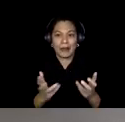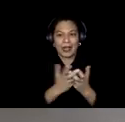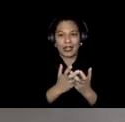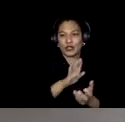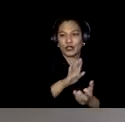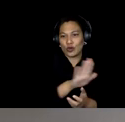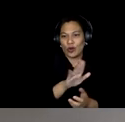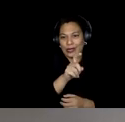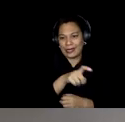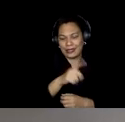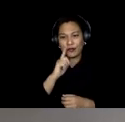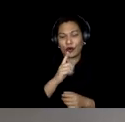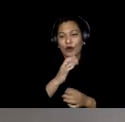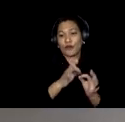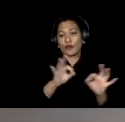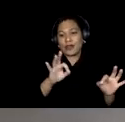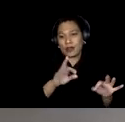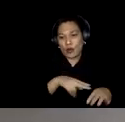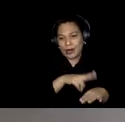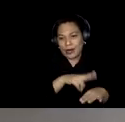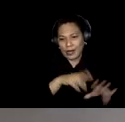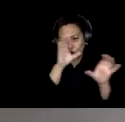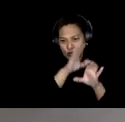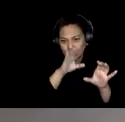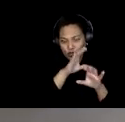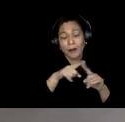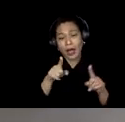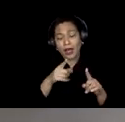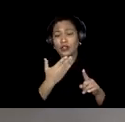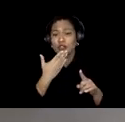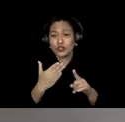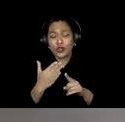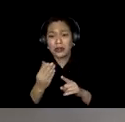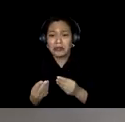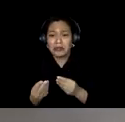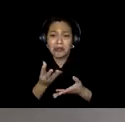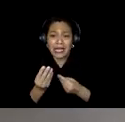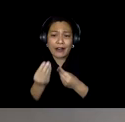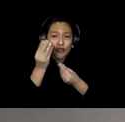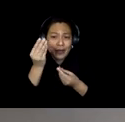search, but it's still a nice indicator that kind of gives you search volume